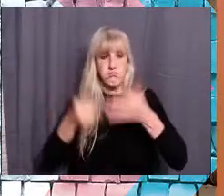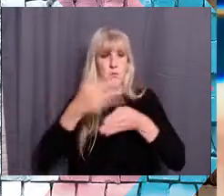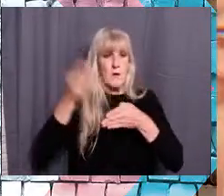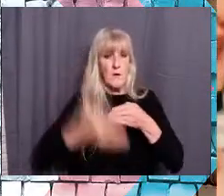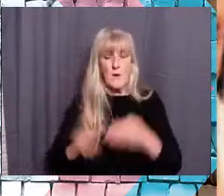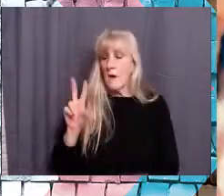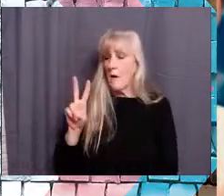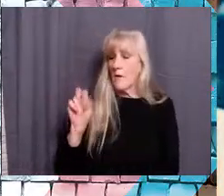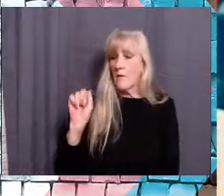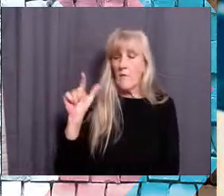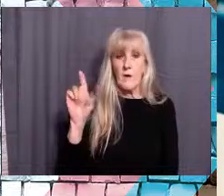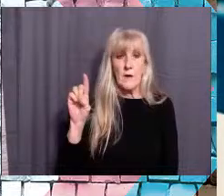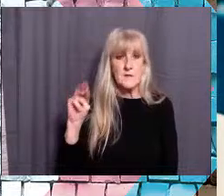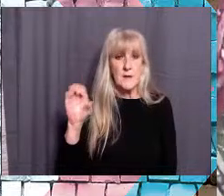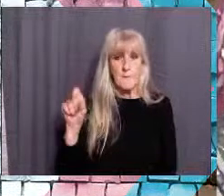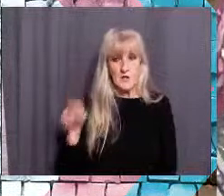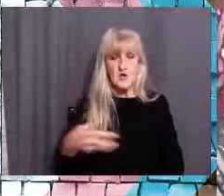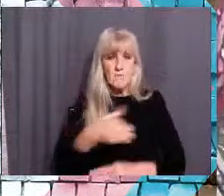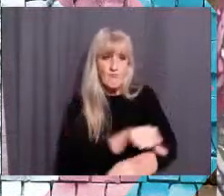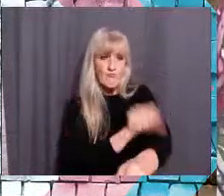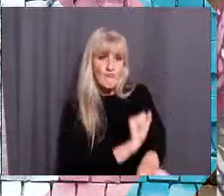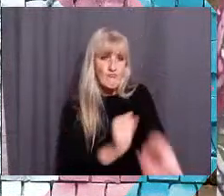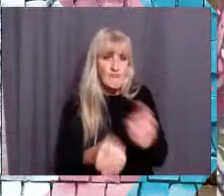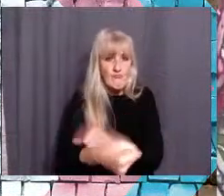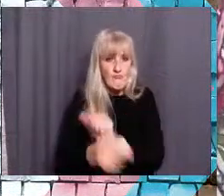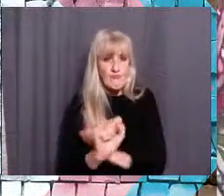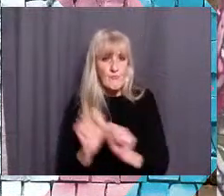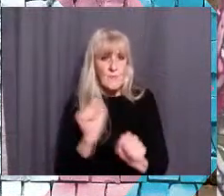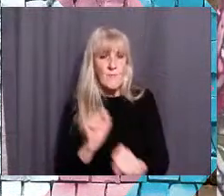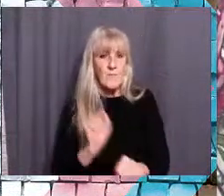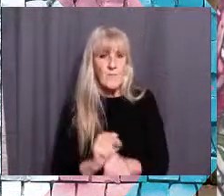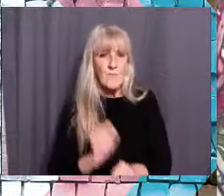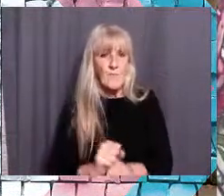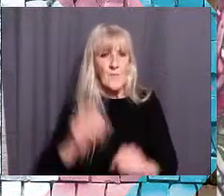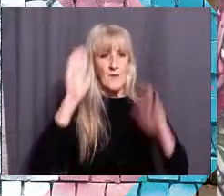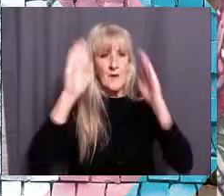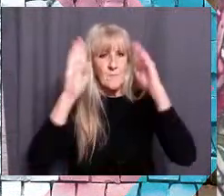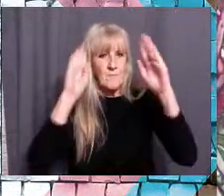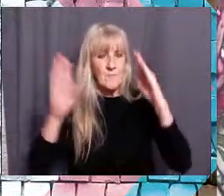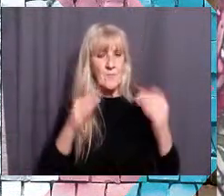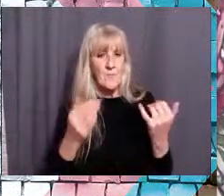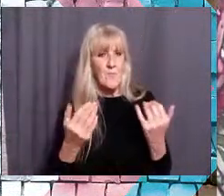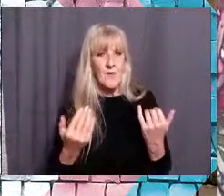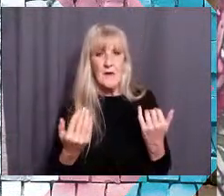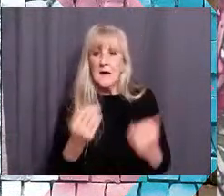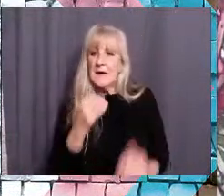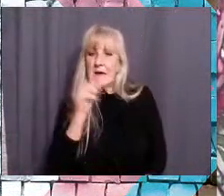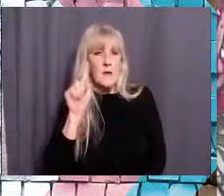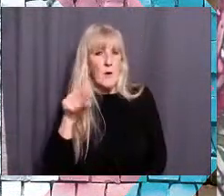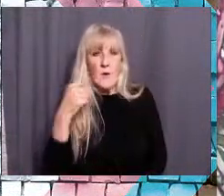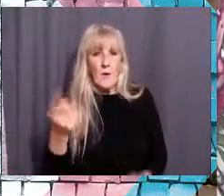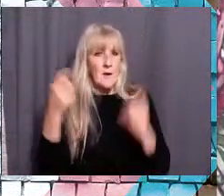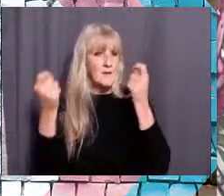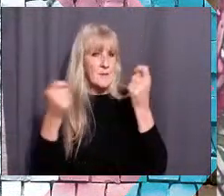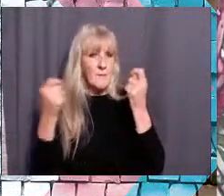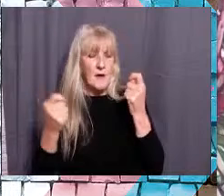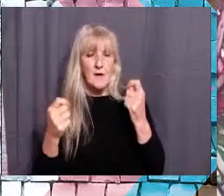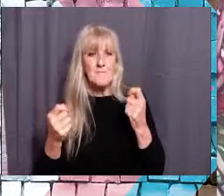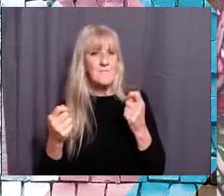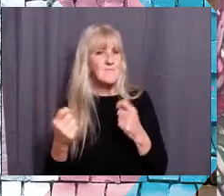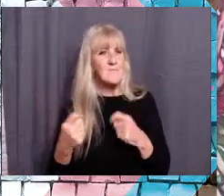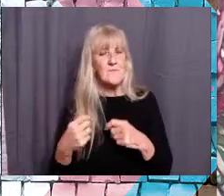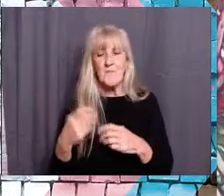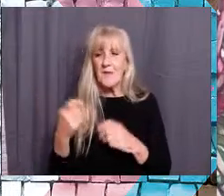Demings, doing the work. Pride to me means we're not just celebrating our victories and accomplishments, but we're also